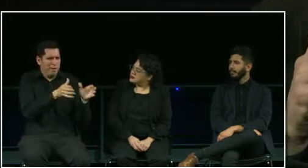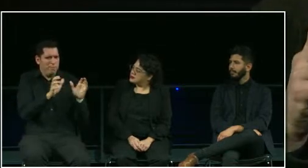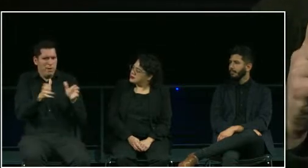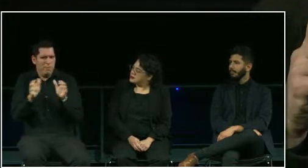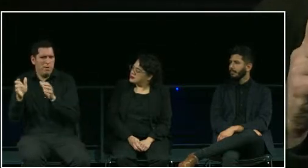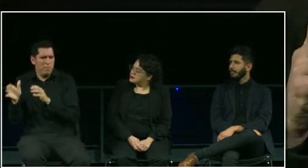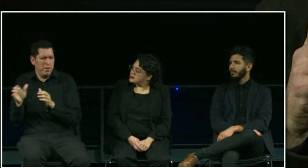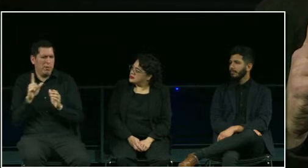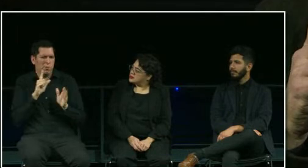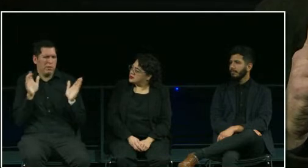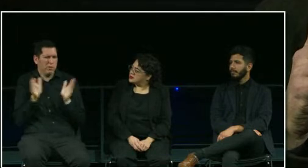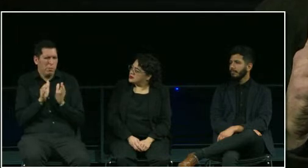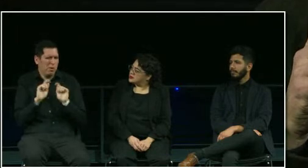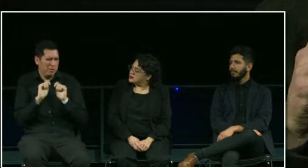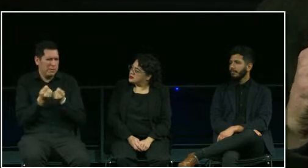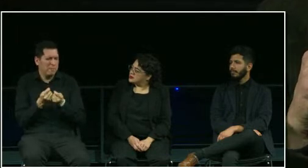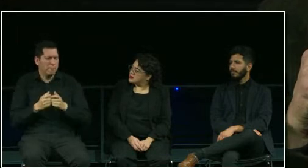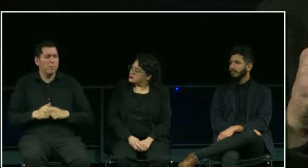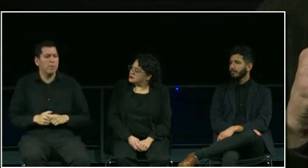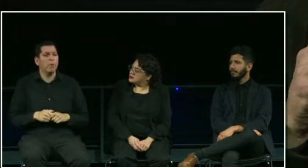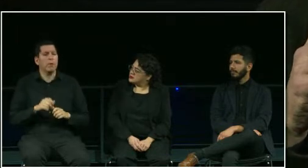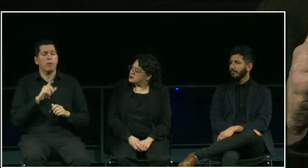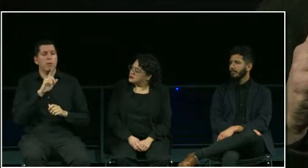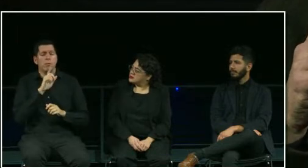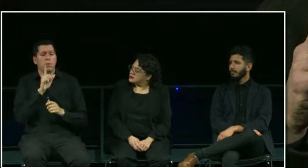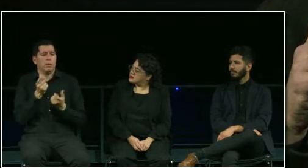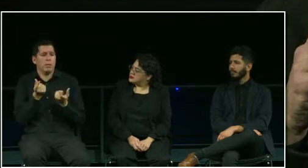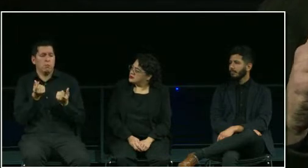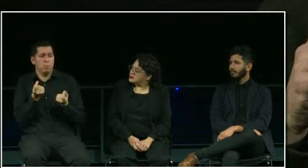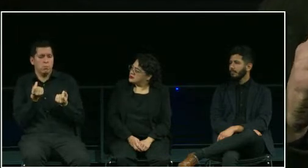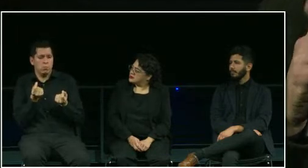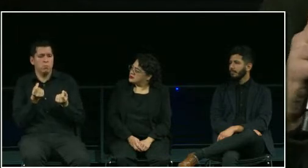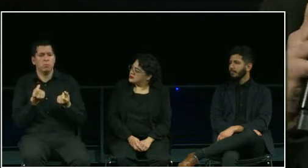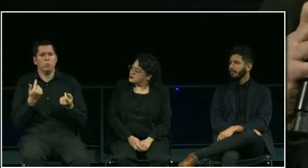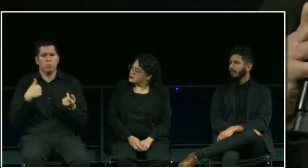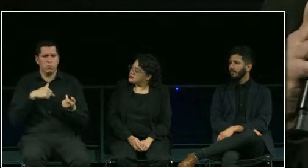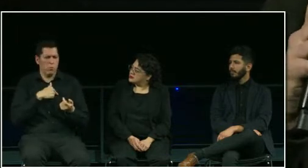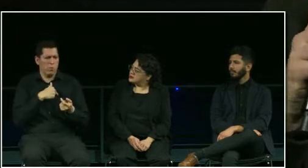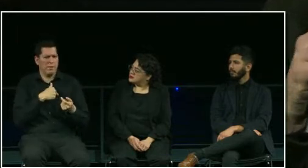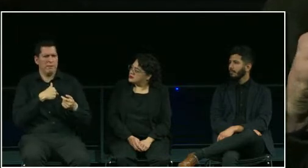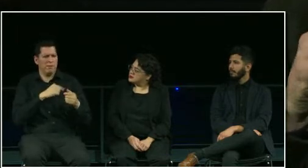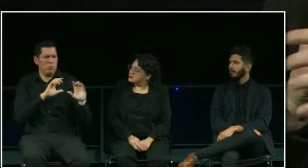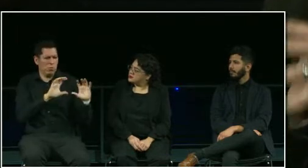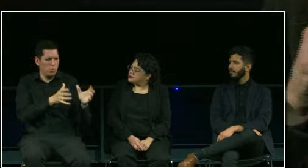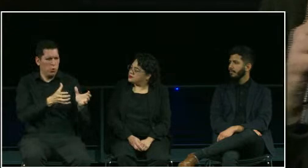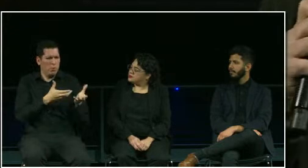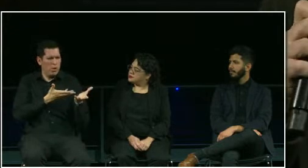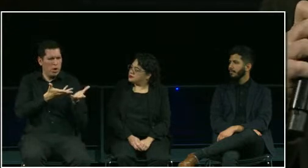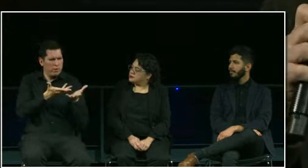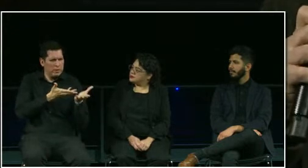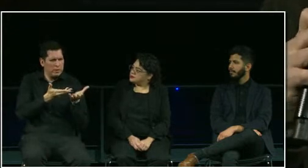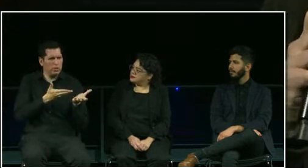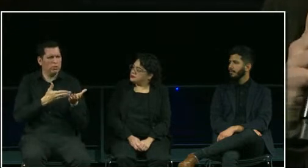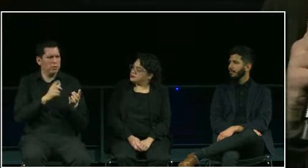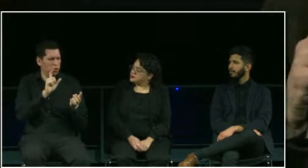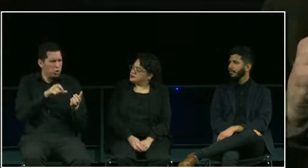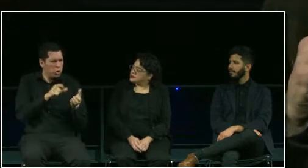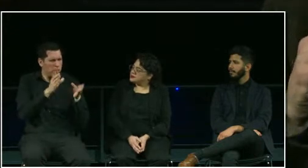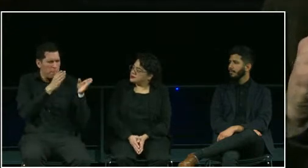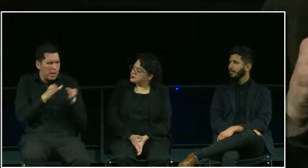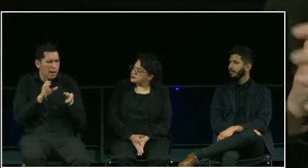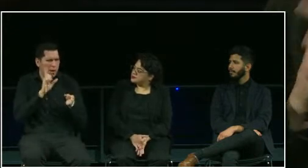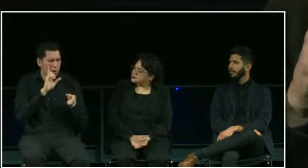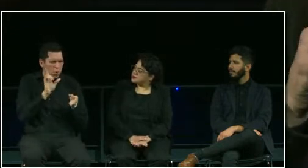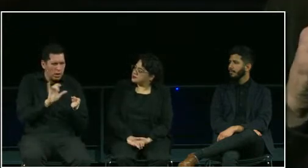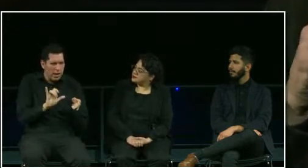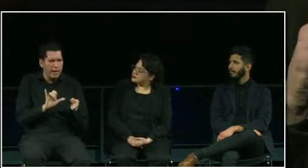space. And so we ended up like having group conversations about what the plan should be. And we